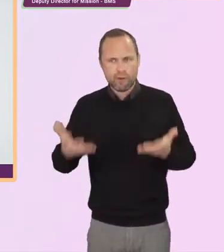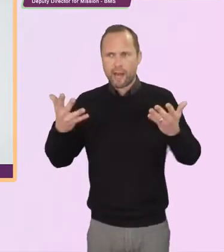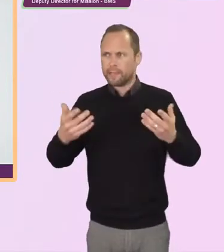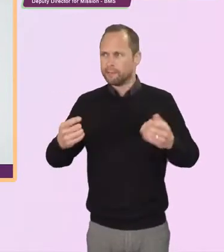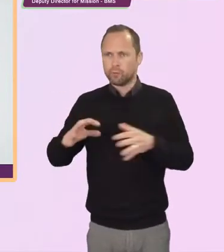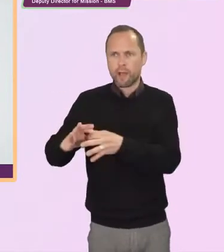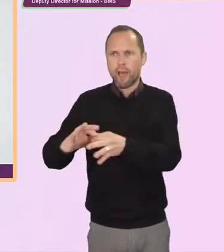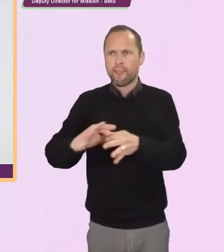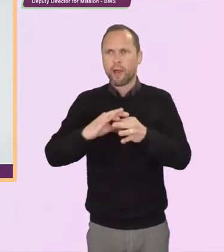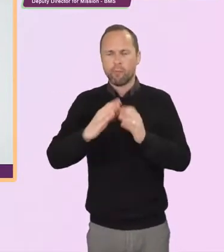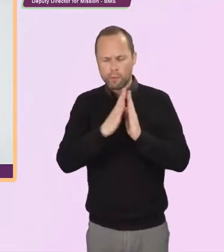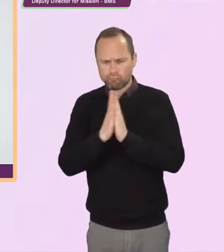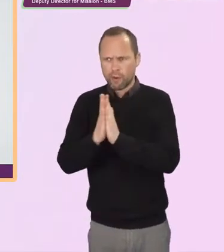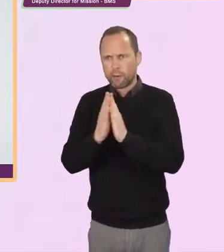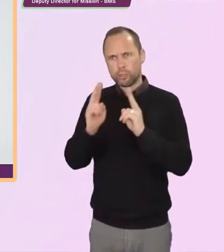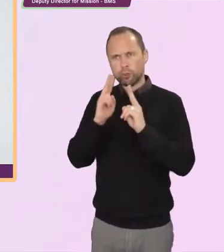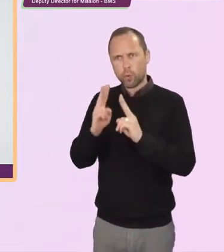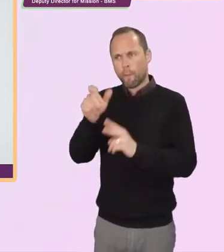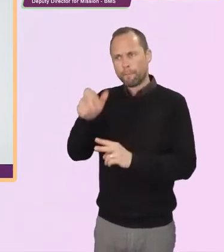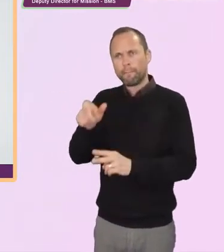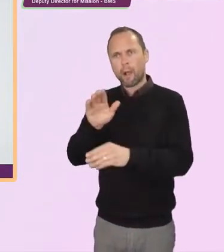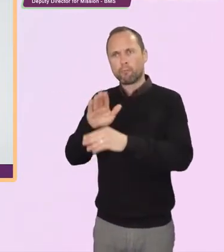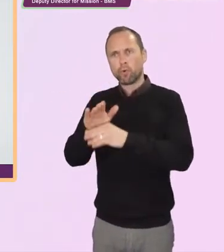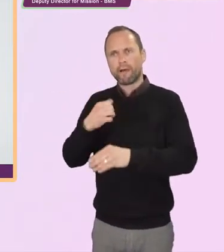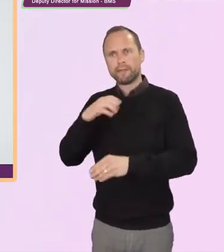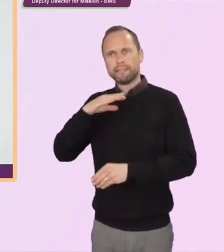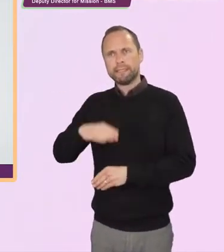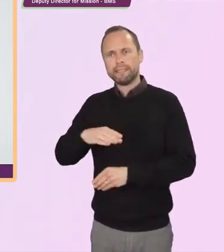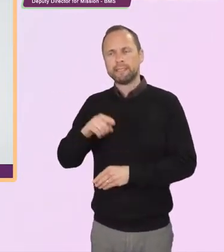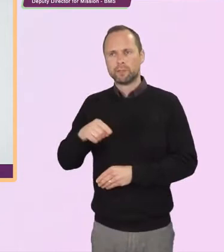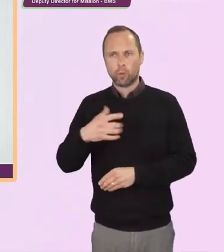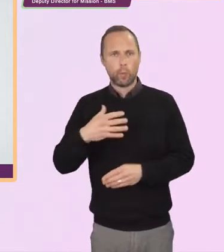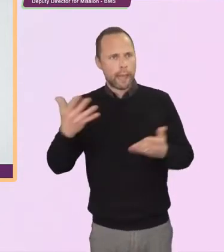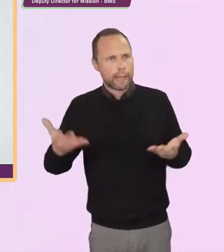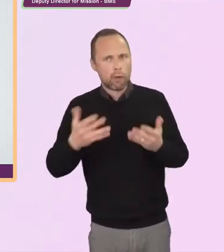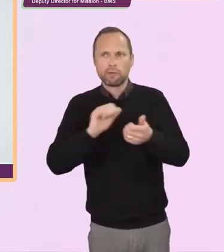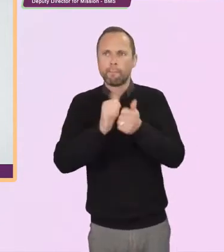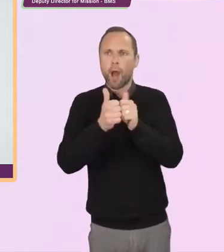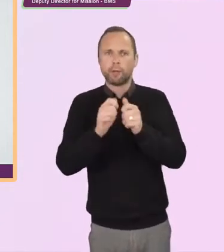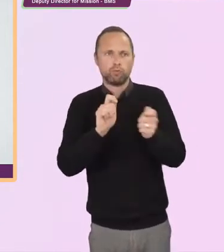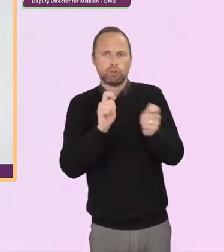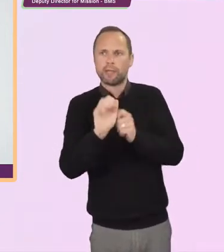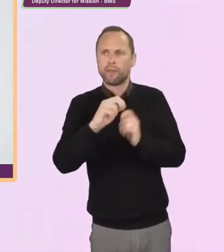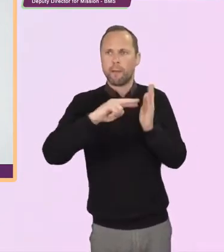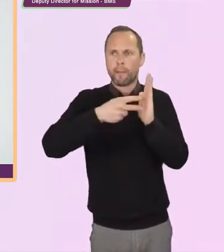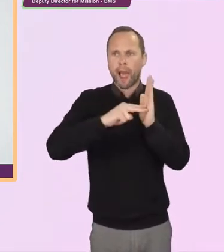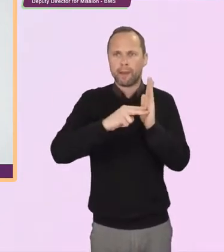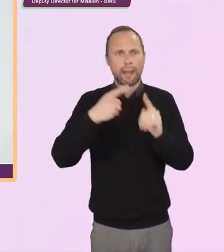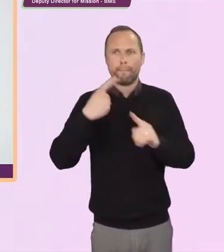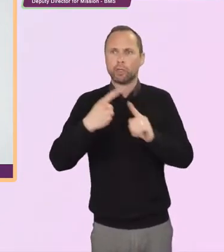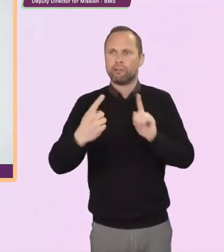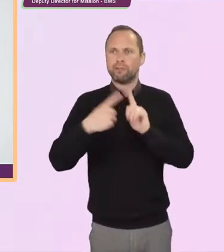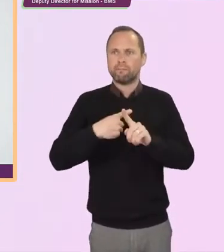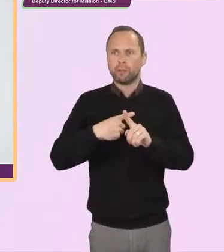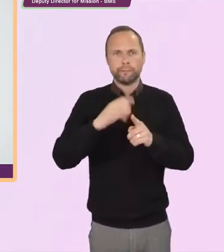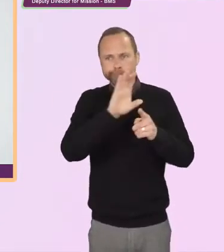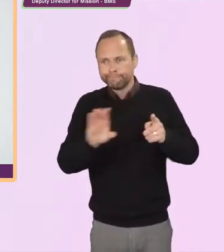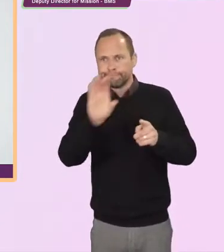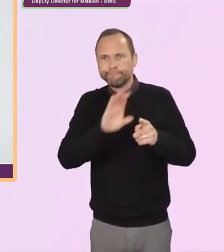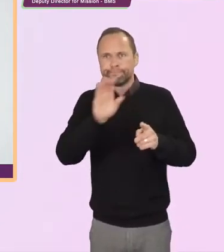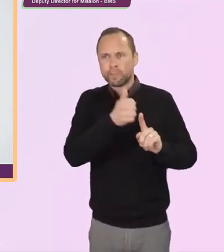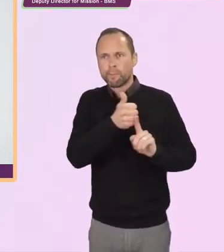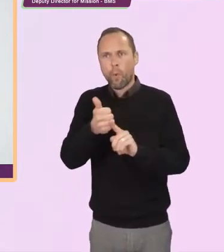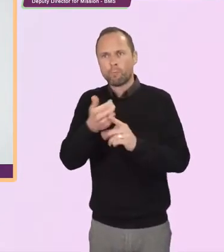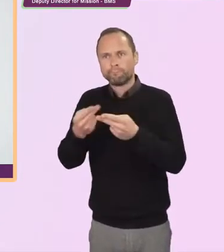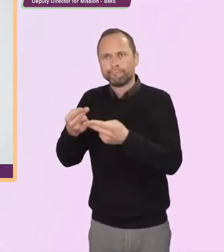prayed and we saw the need. We encouraged partners to change what they were doing, enabled them to do emergency responses. And